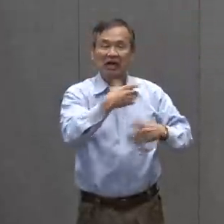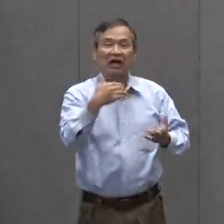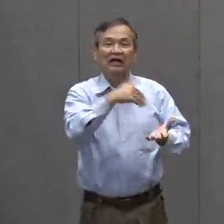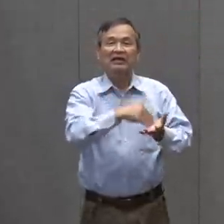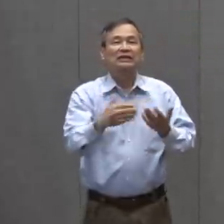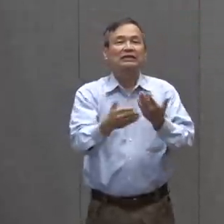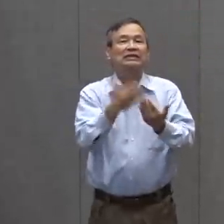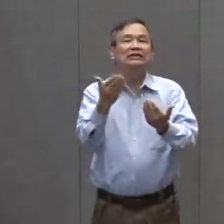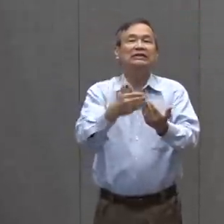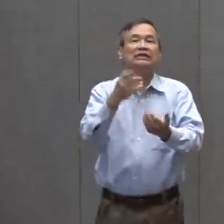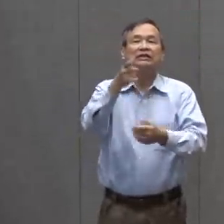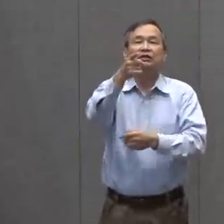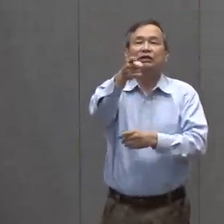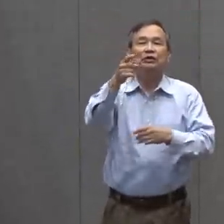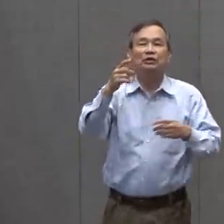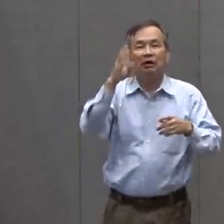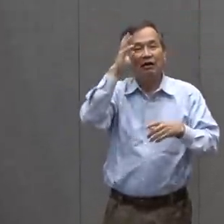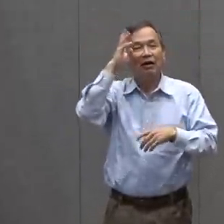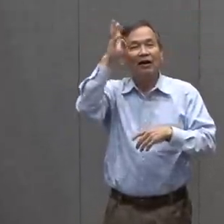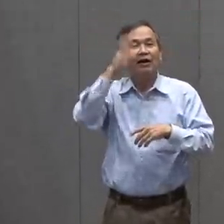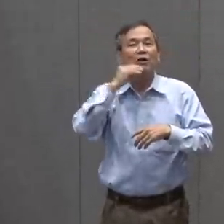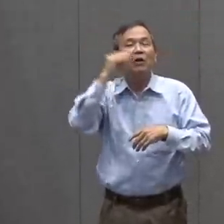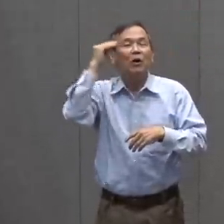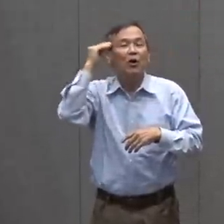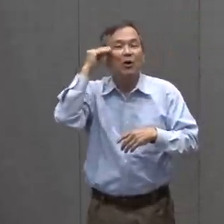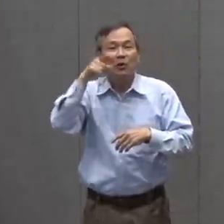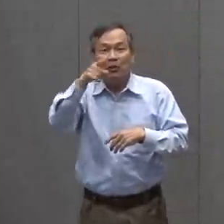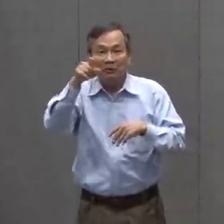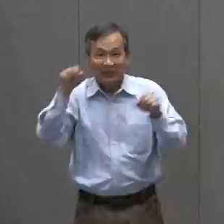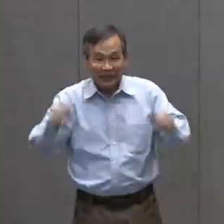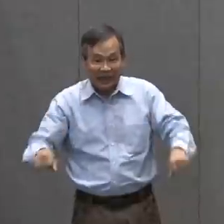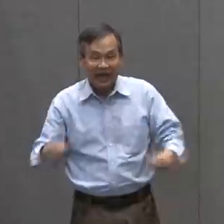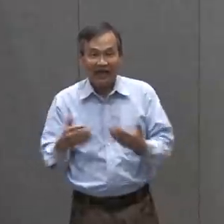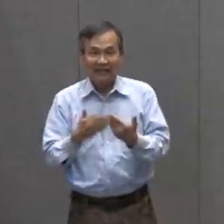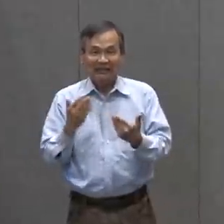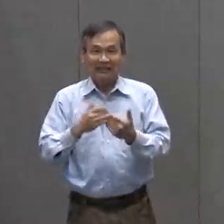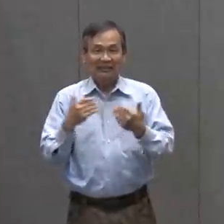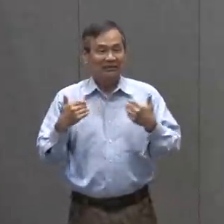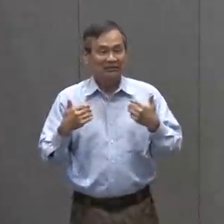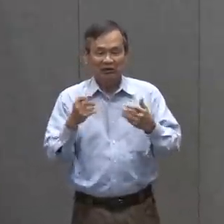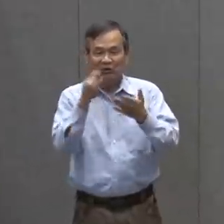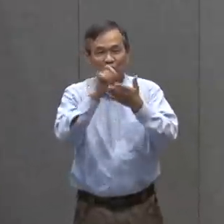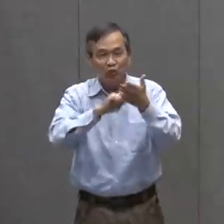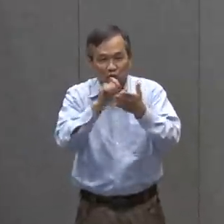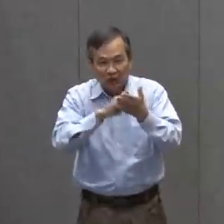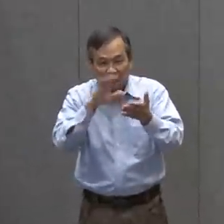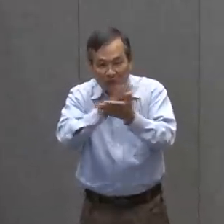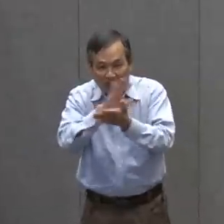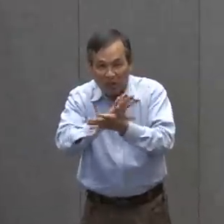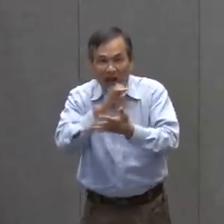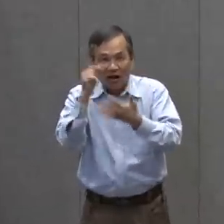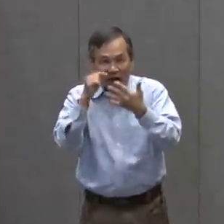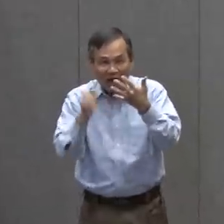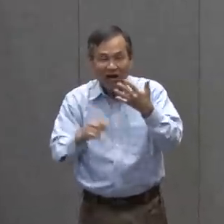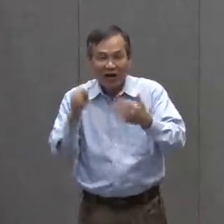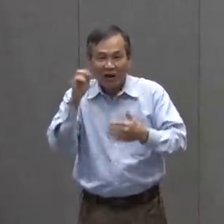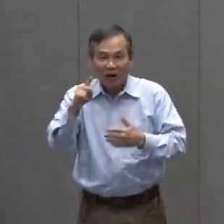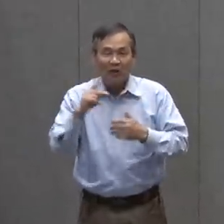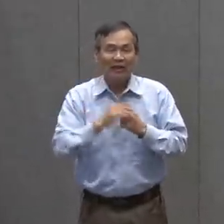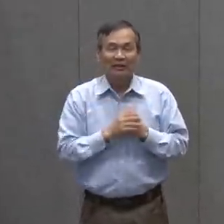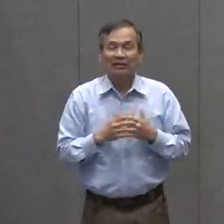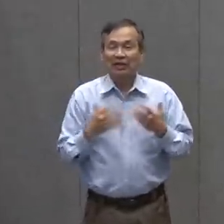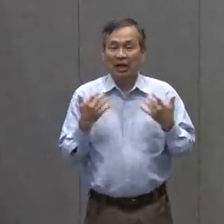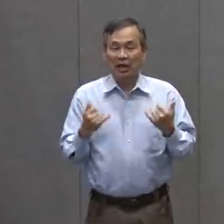very easy that you can make up at home. You can easily have all this written just down on a piece of paper. The